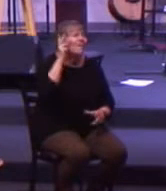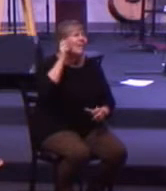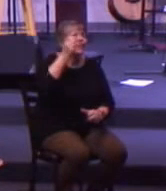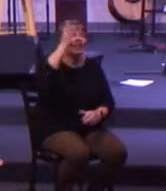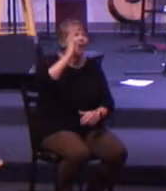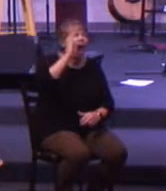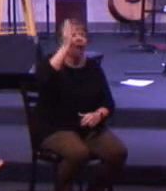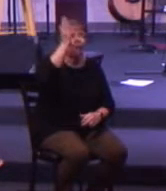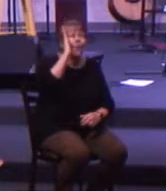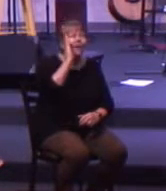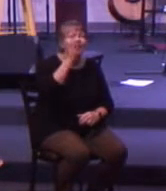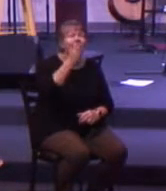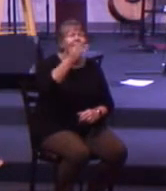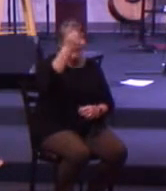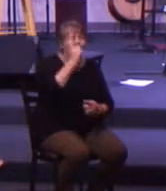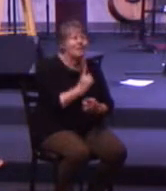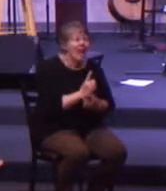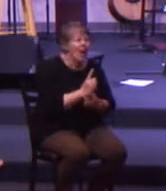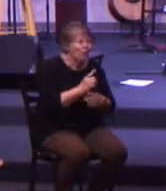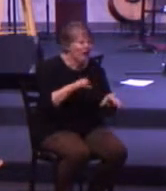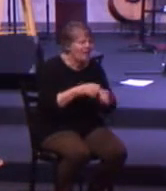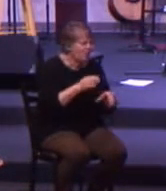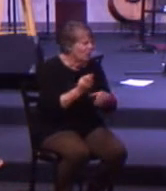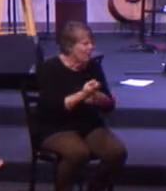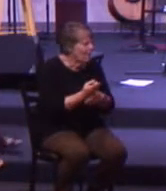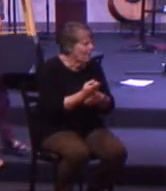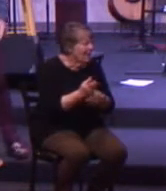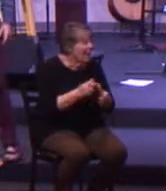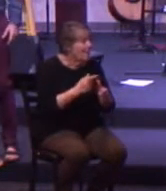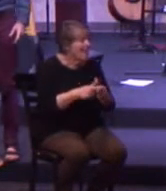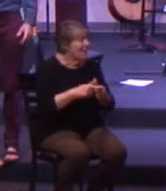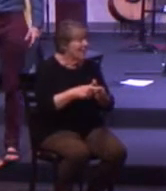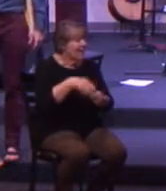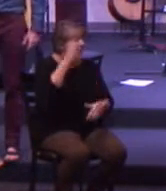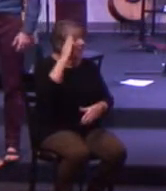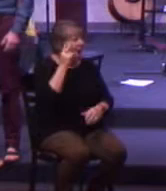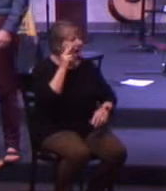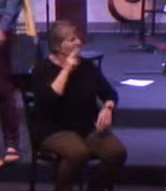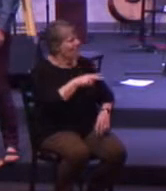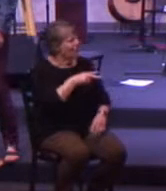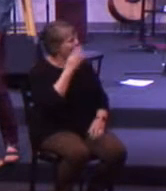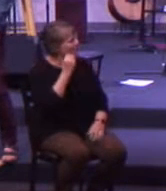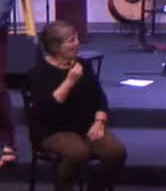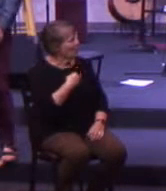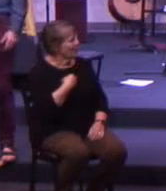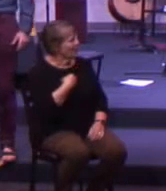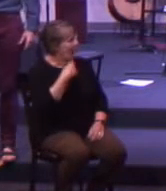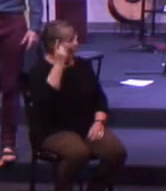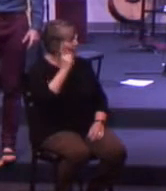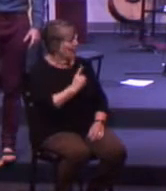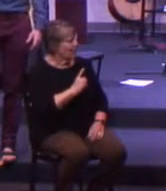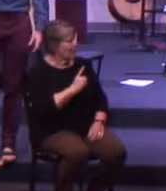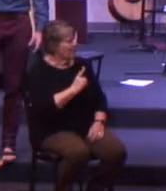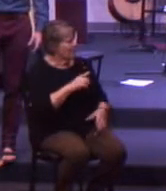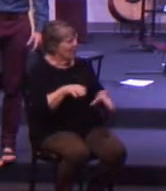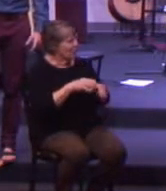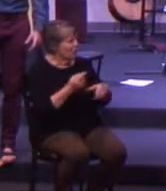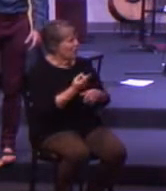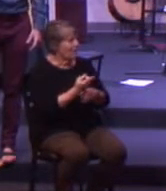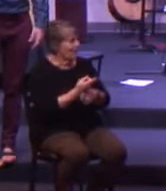down and do something. And then God looks at Moses and says, I'm going to come down and do something.